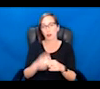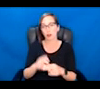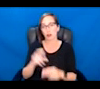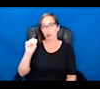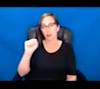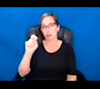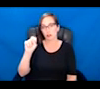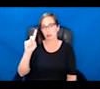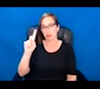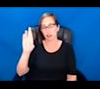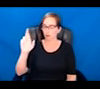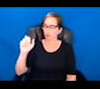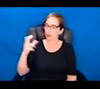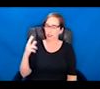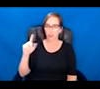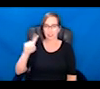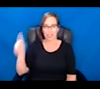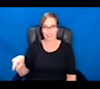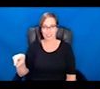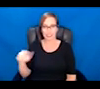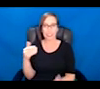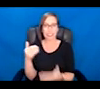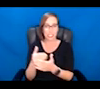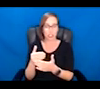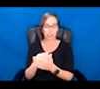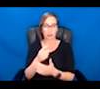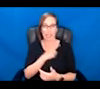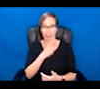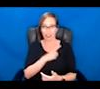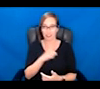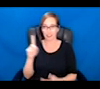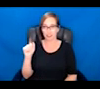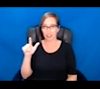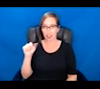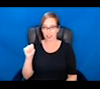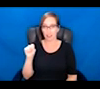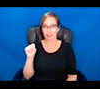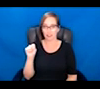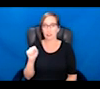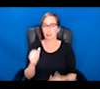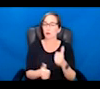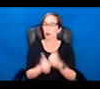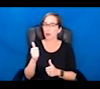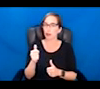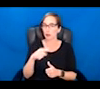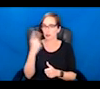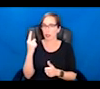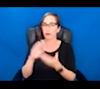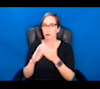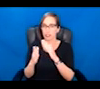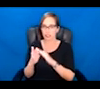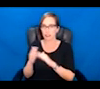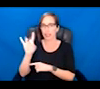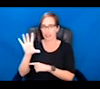Branch, Texas, which is just 14 miles outside of Dallas. It's all primarily Black community, 85%